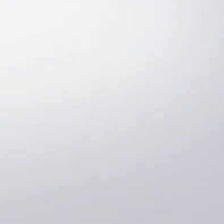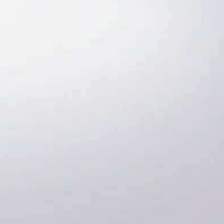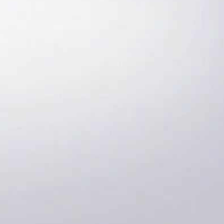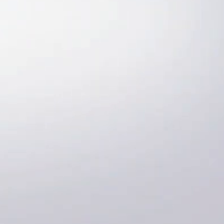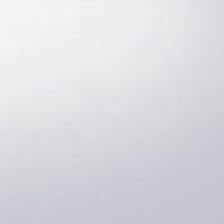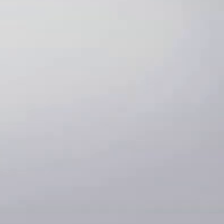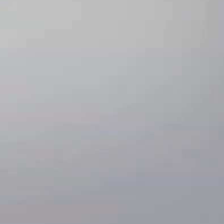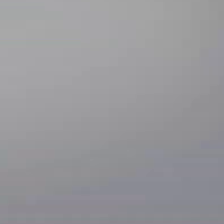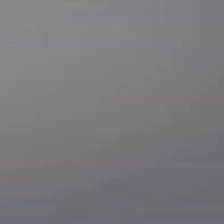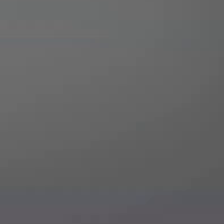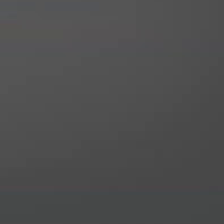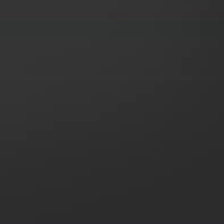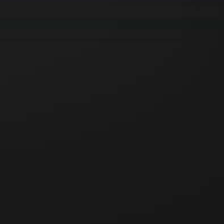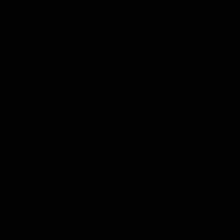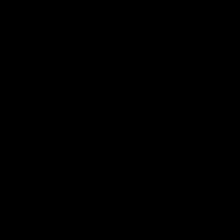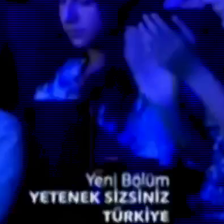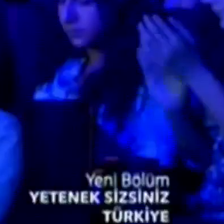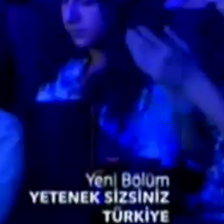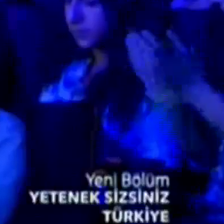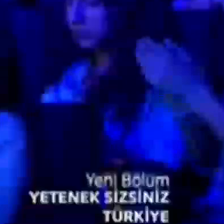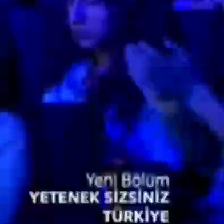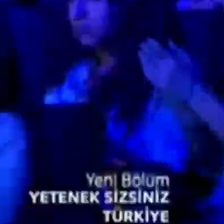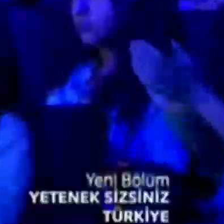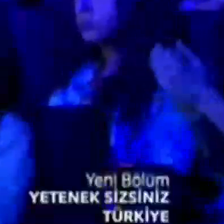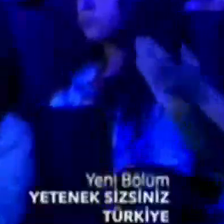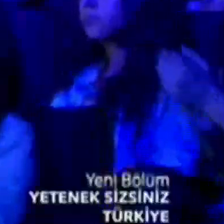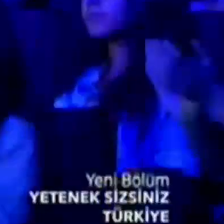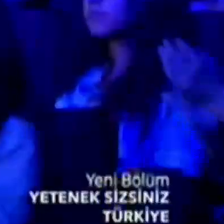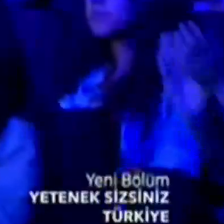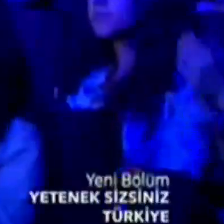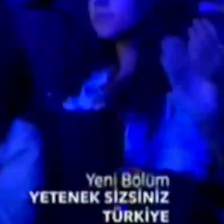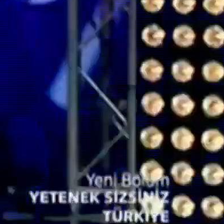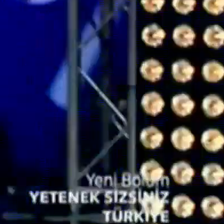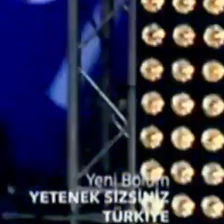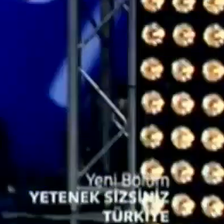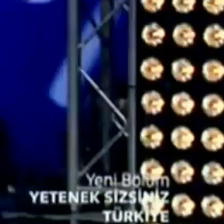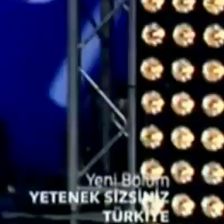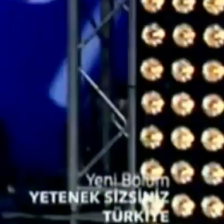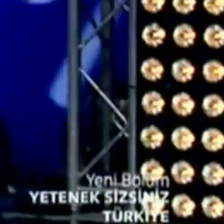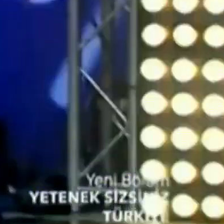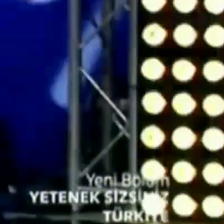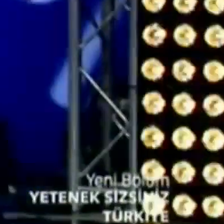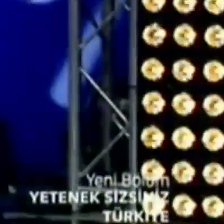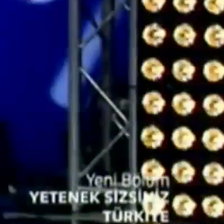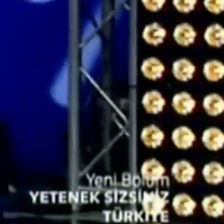Thank you.